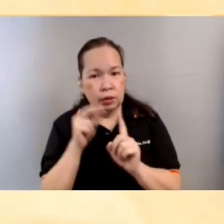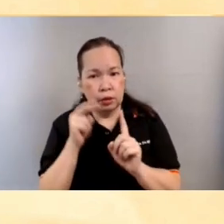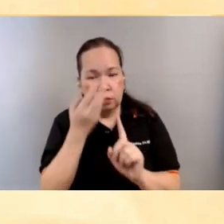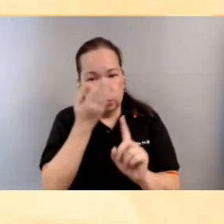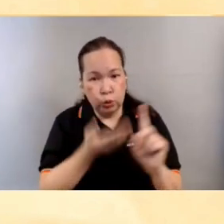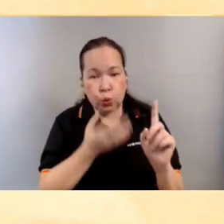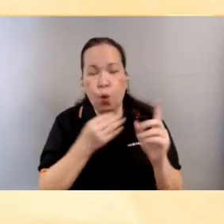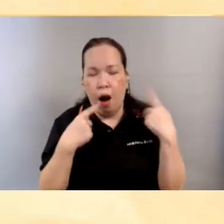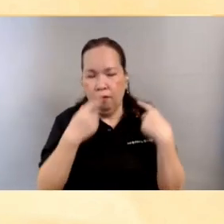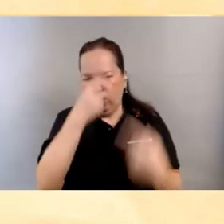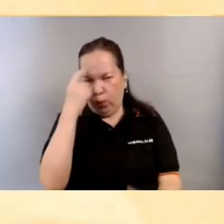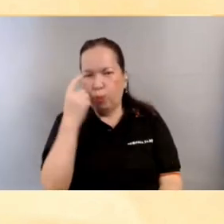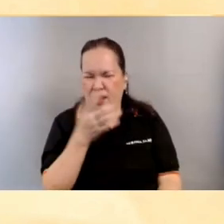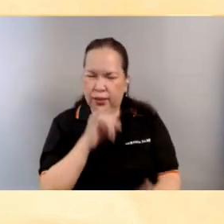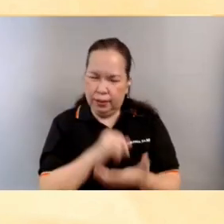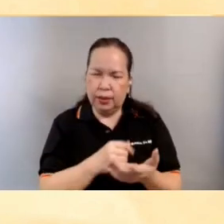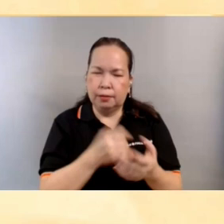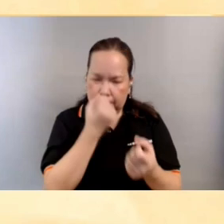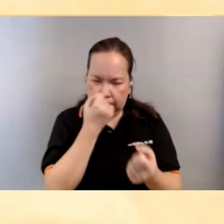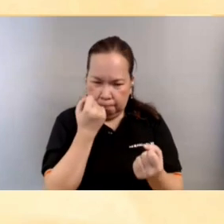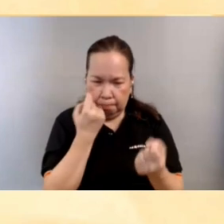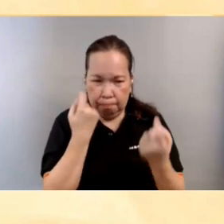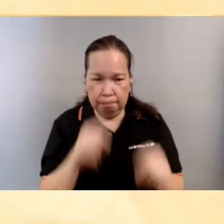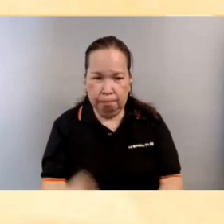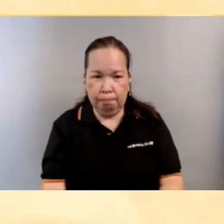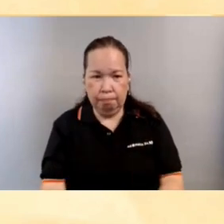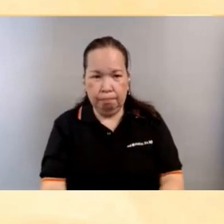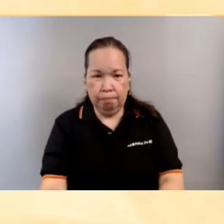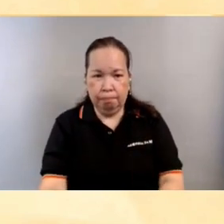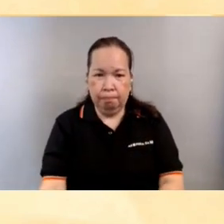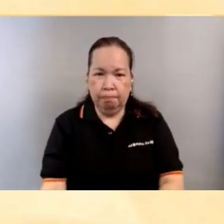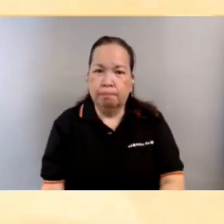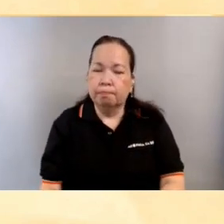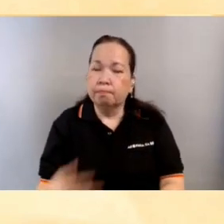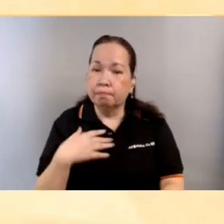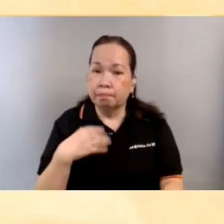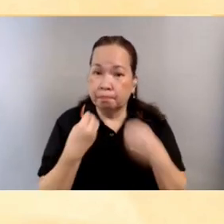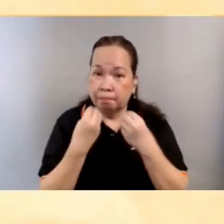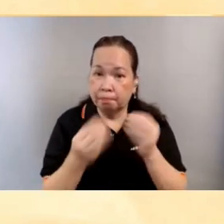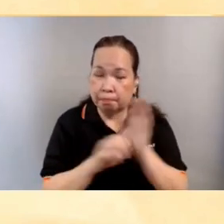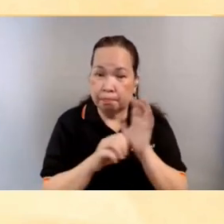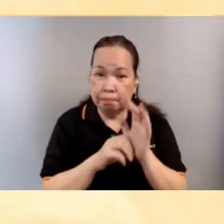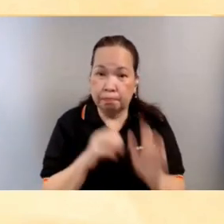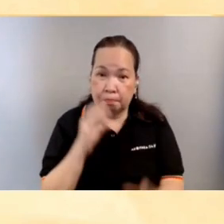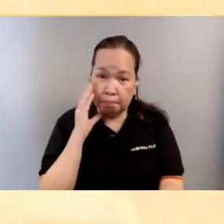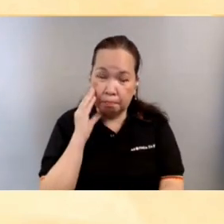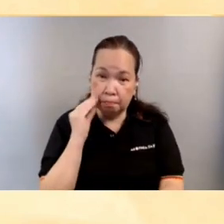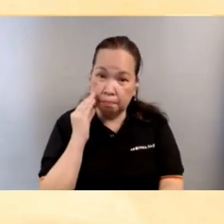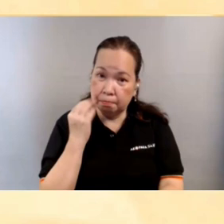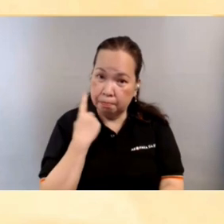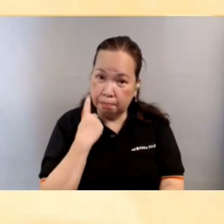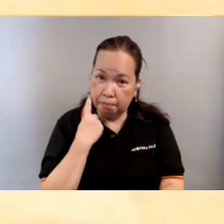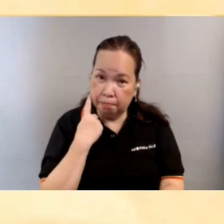is traumatized, okay, the view of the world. I just want to put this in from my own example, from my own experience lately as